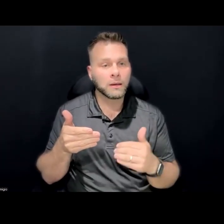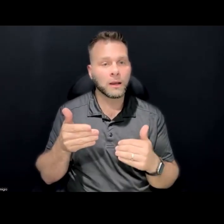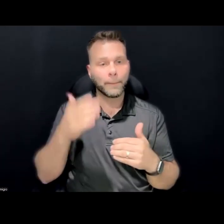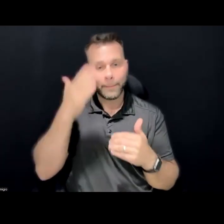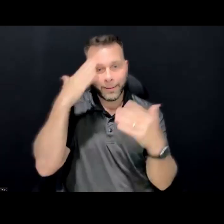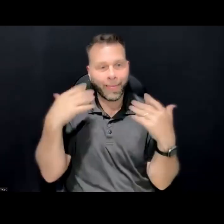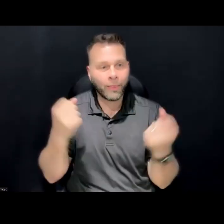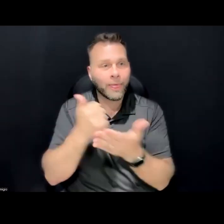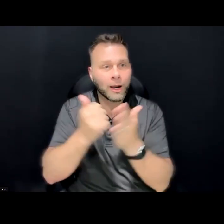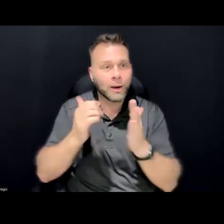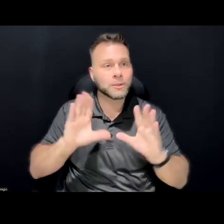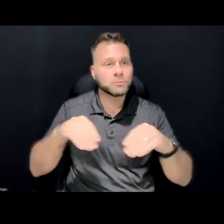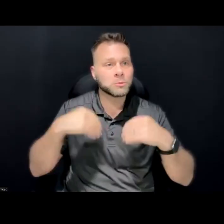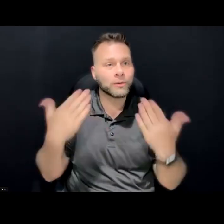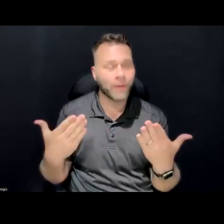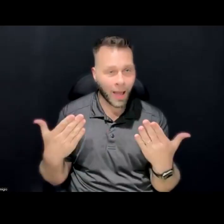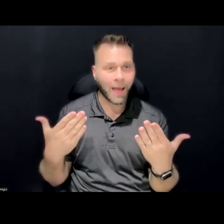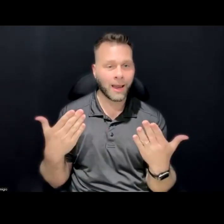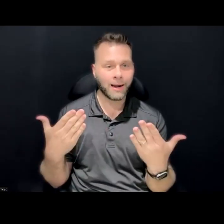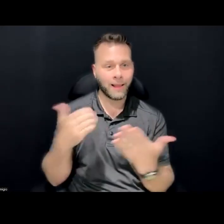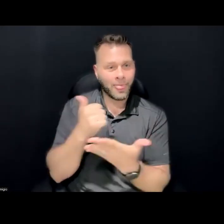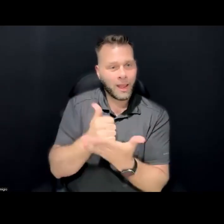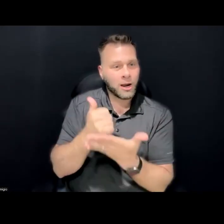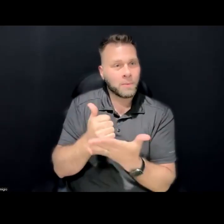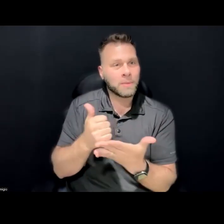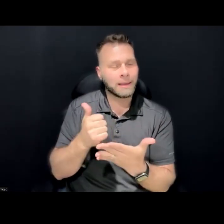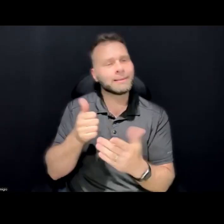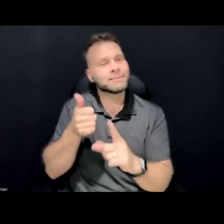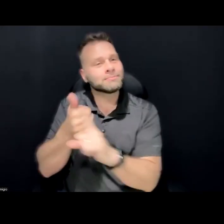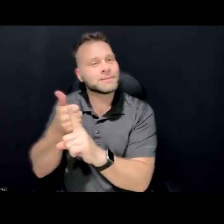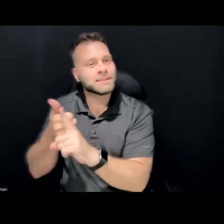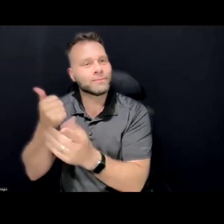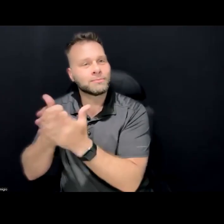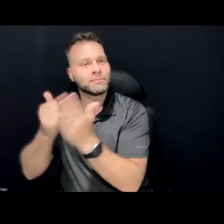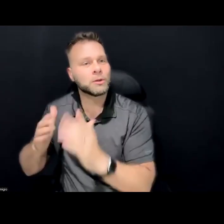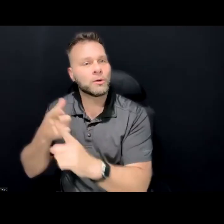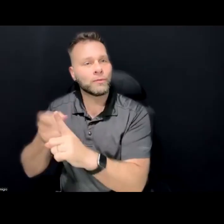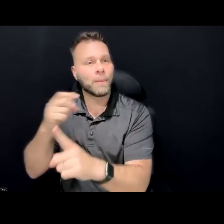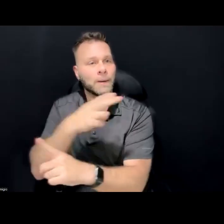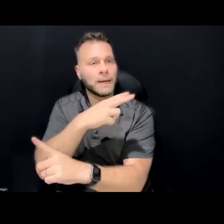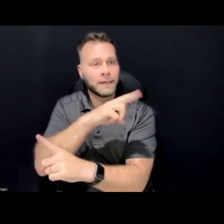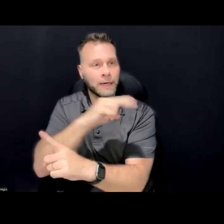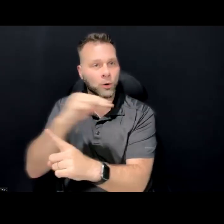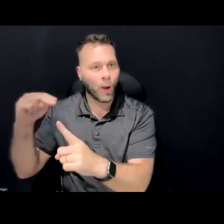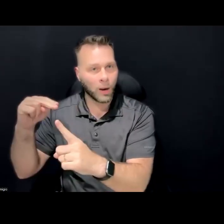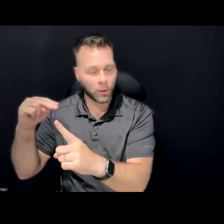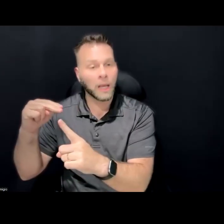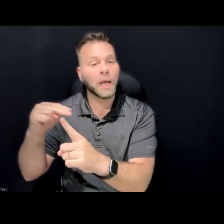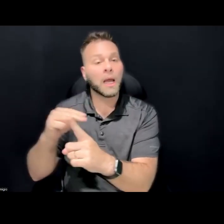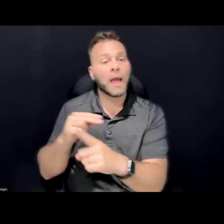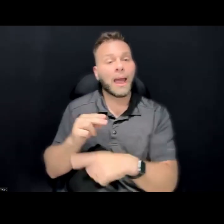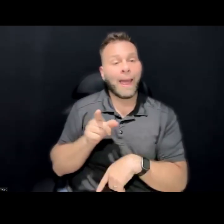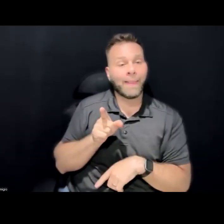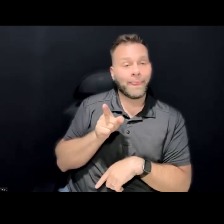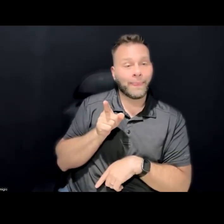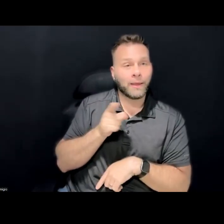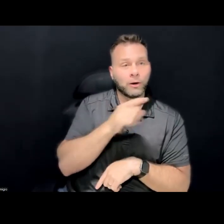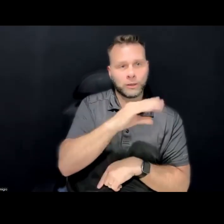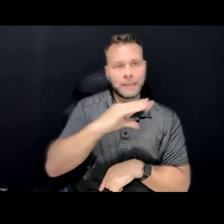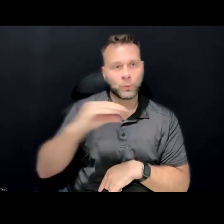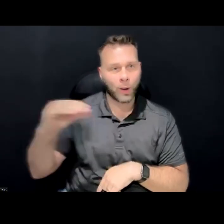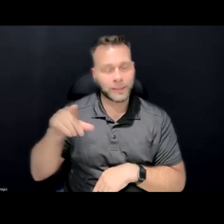therapies to these students, which I think previous presenters mentioned the fact that it has to